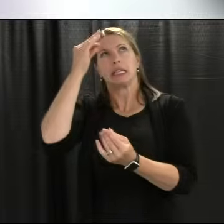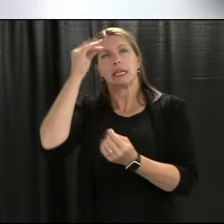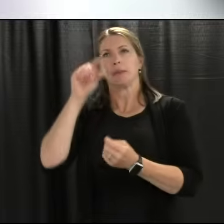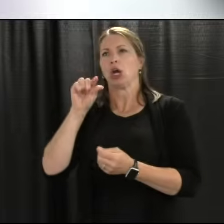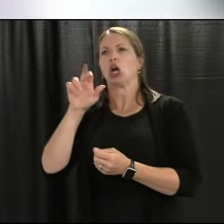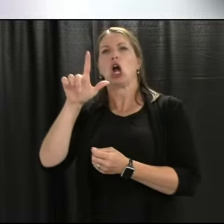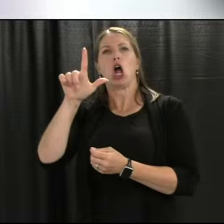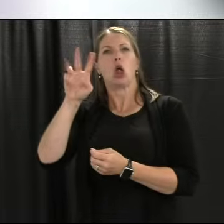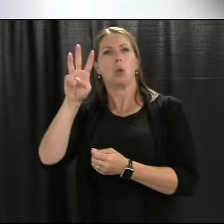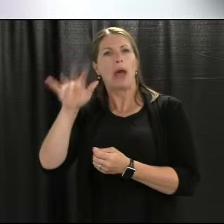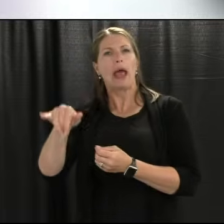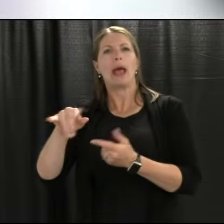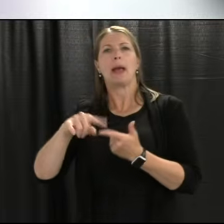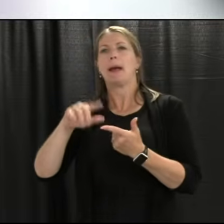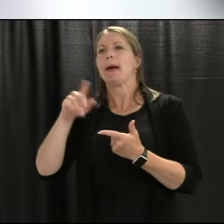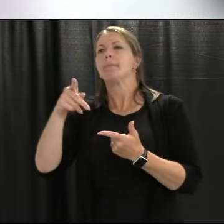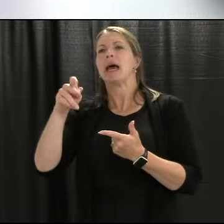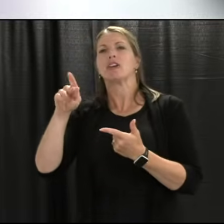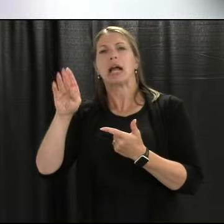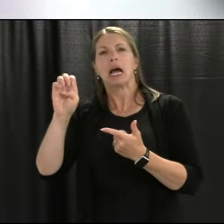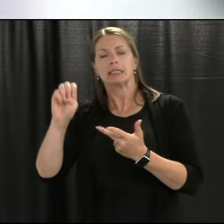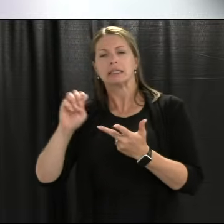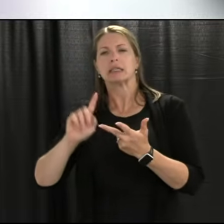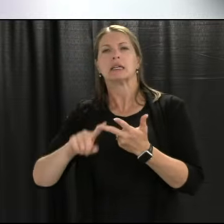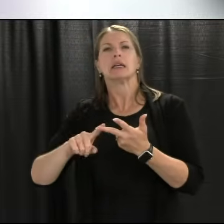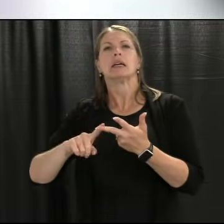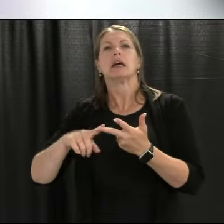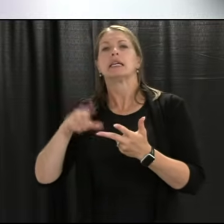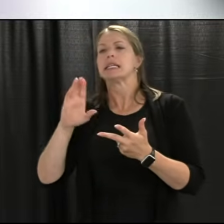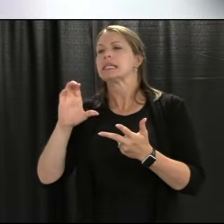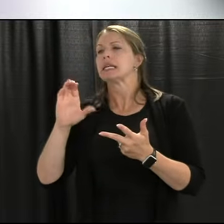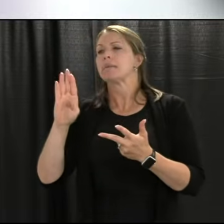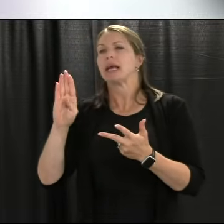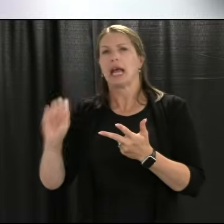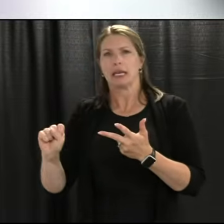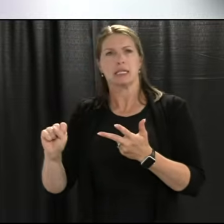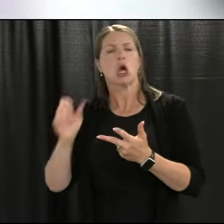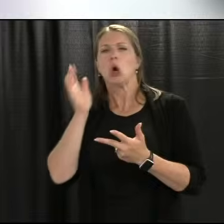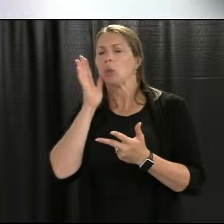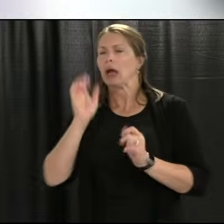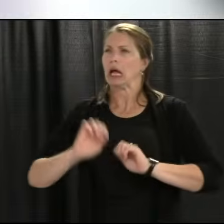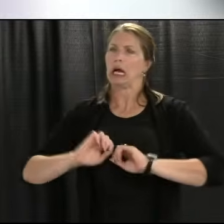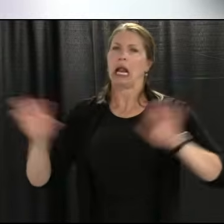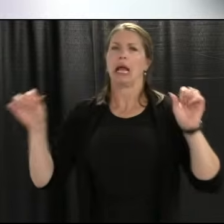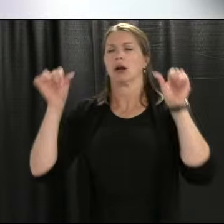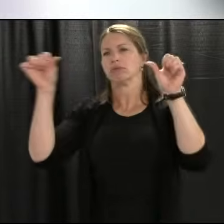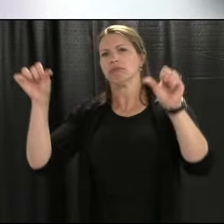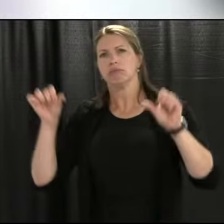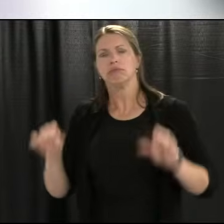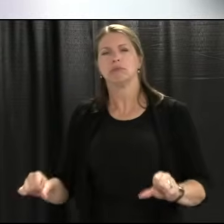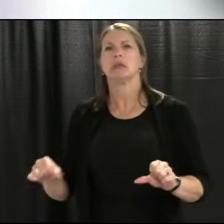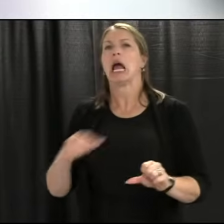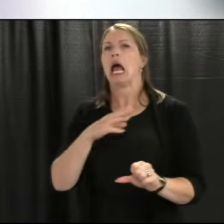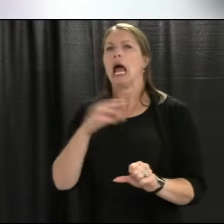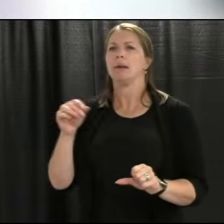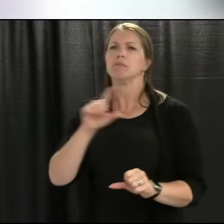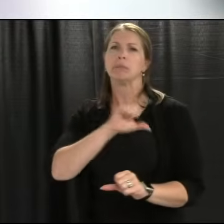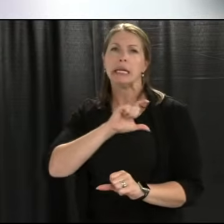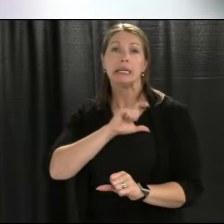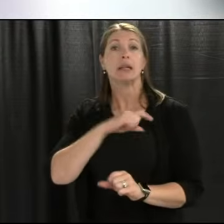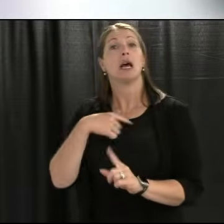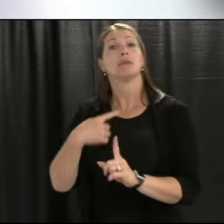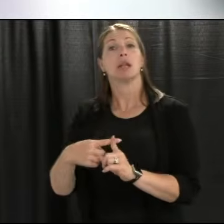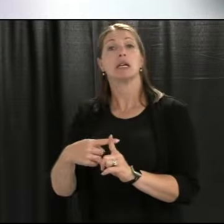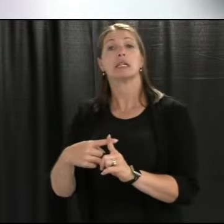places. There will be, under those circumstances, clear signage and local law enforcement and others, ground search and